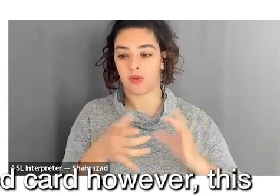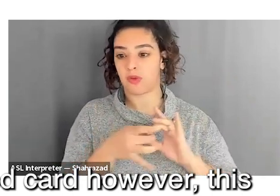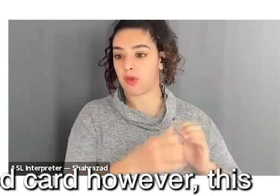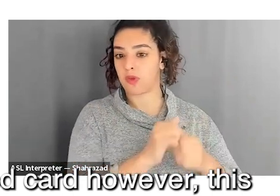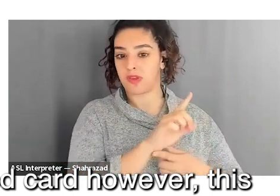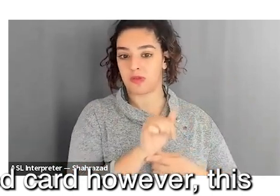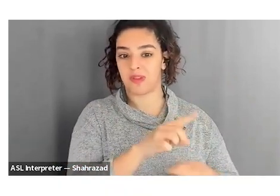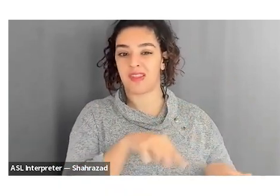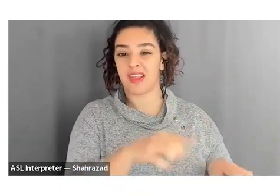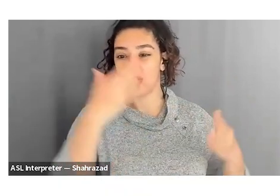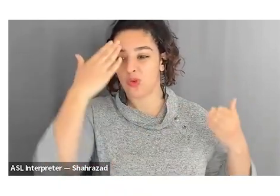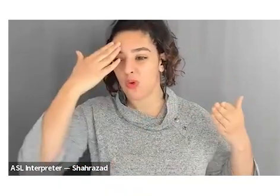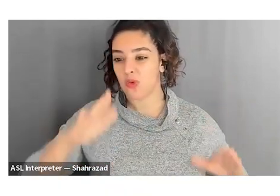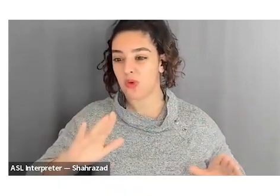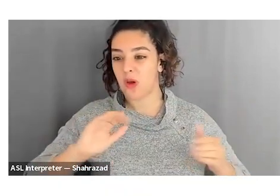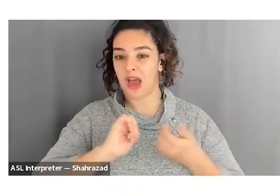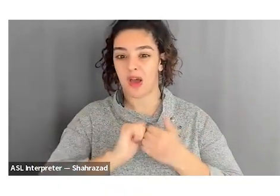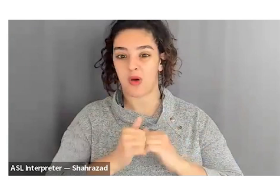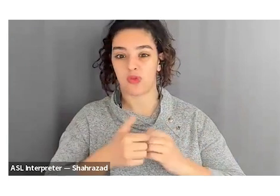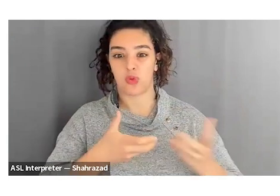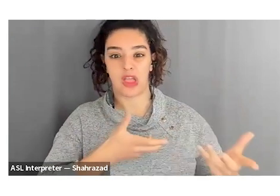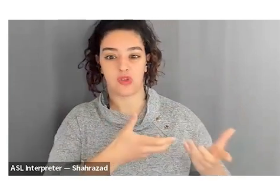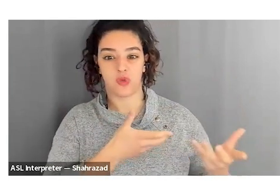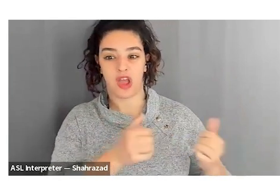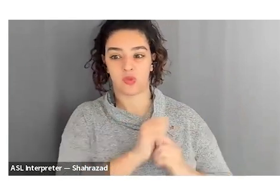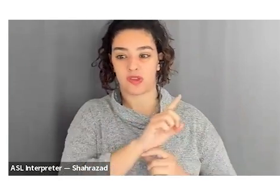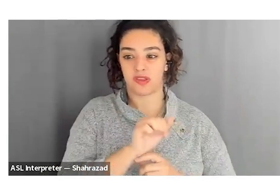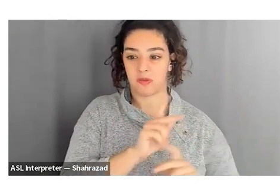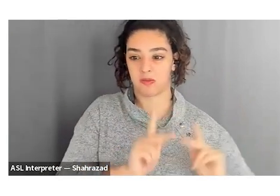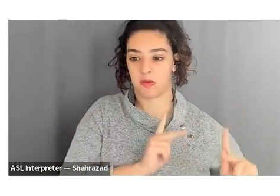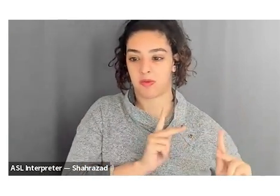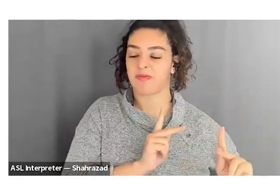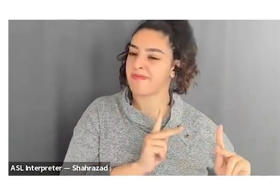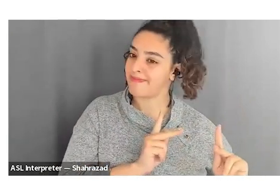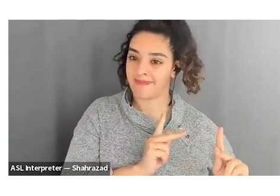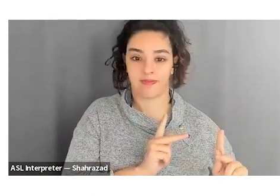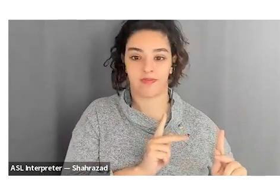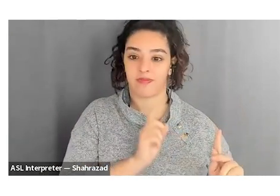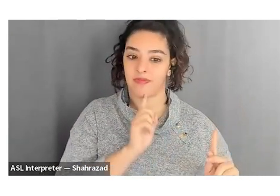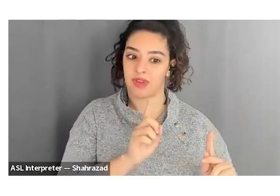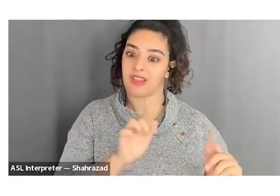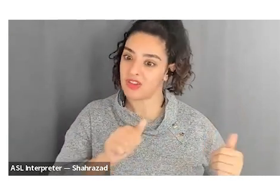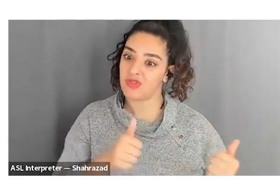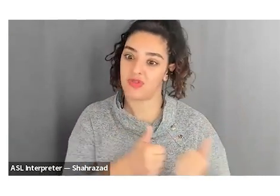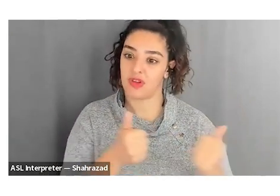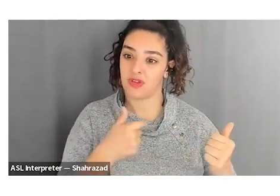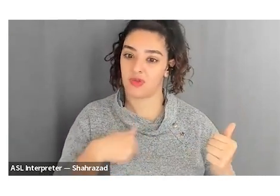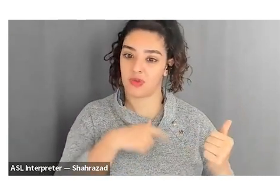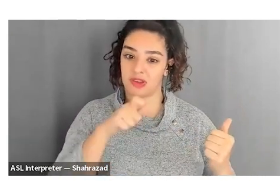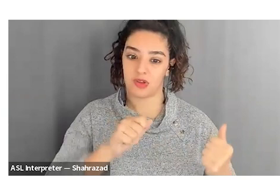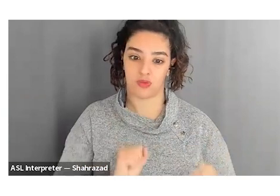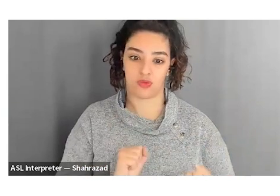even know how to interact with disability. And I think that's a real challenge that we need to change and